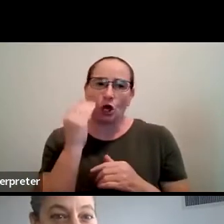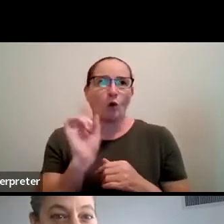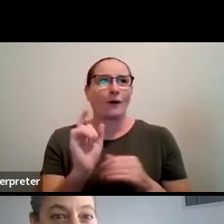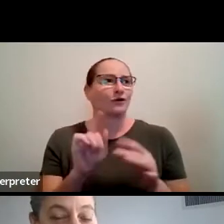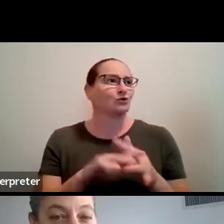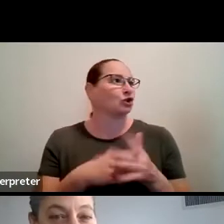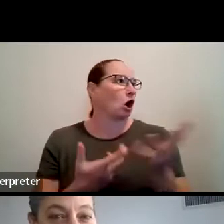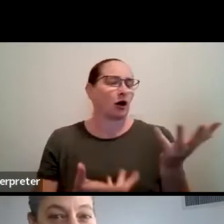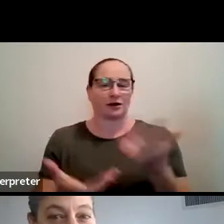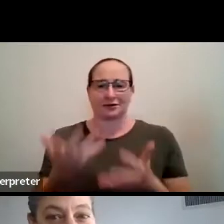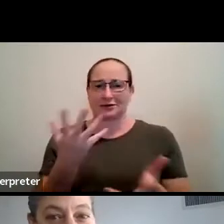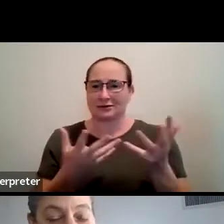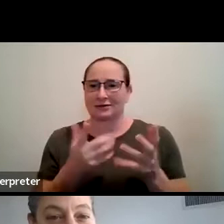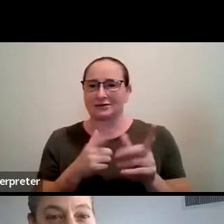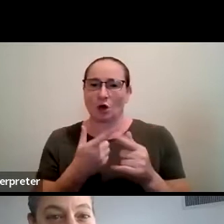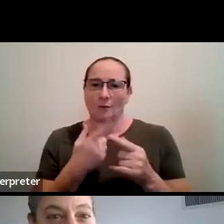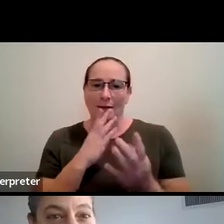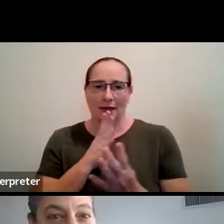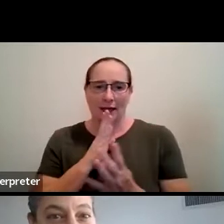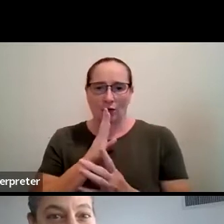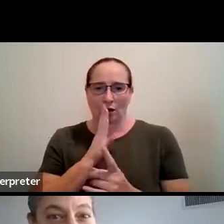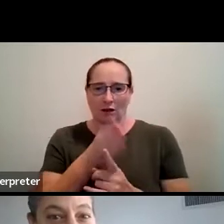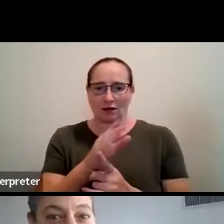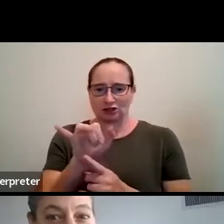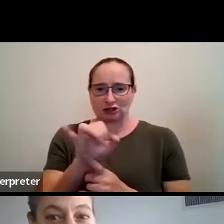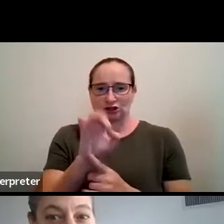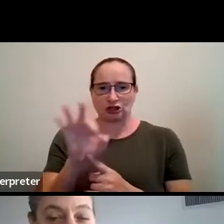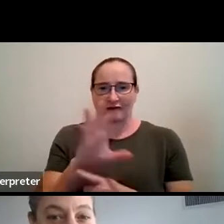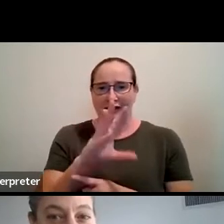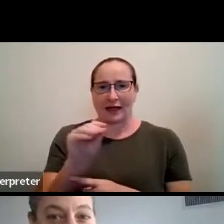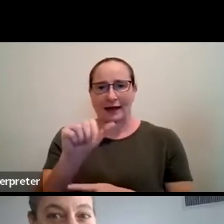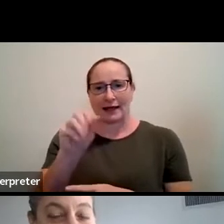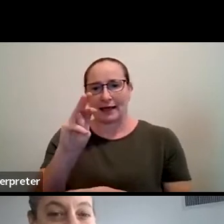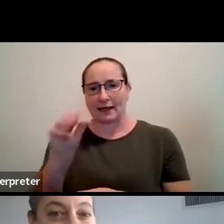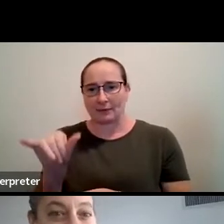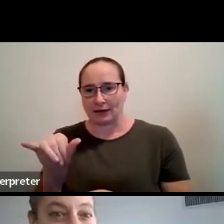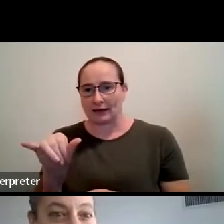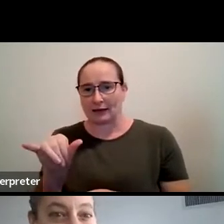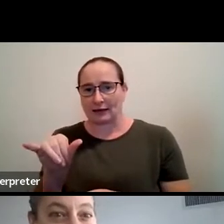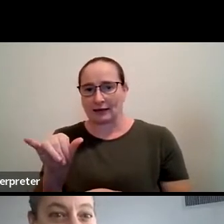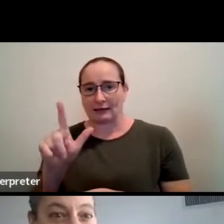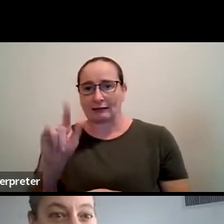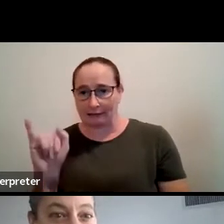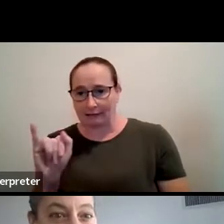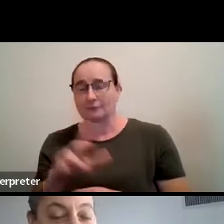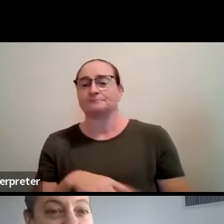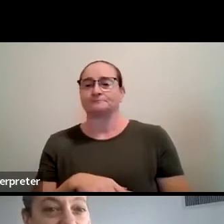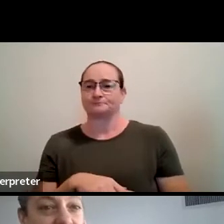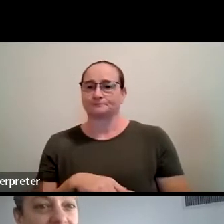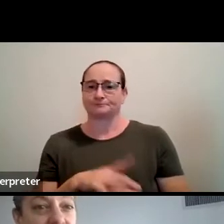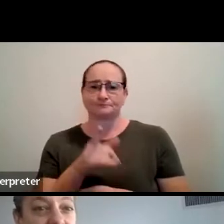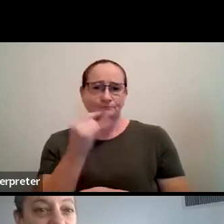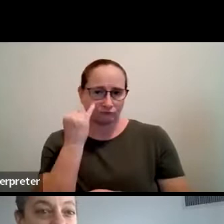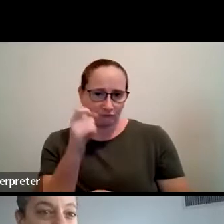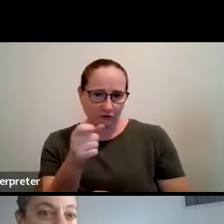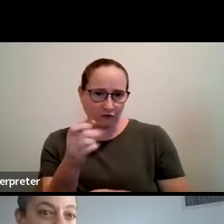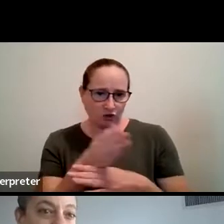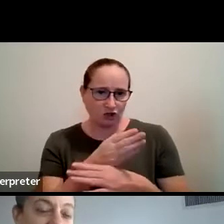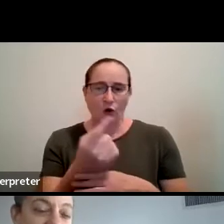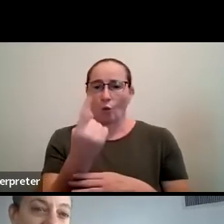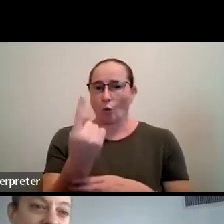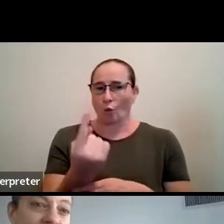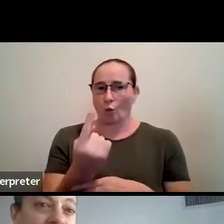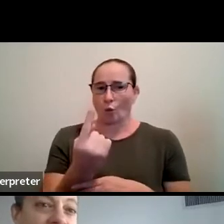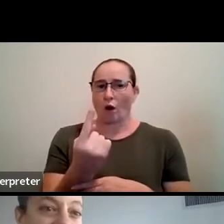start. So maybe I'll direct this to both Jeff and Amy, Amy Lee. If you could share one thing you wished